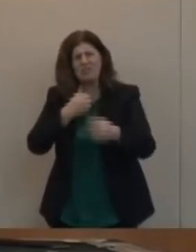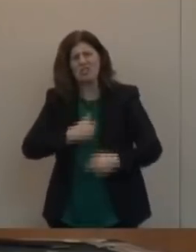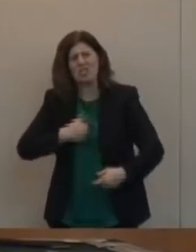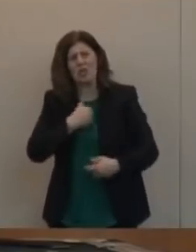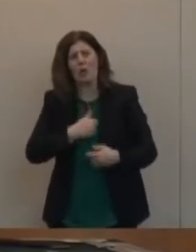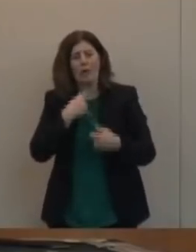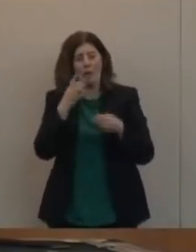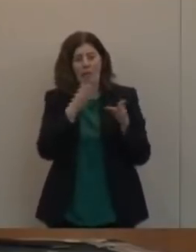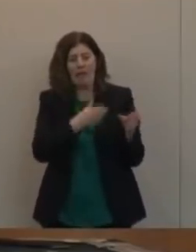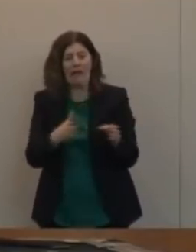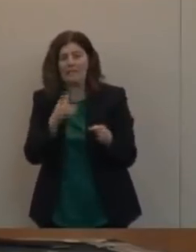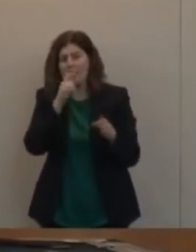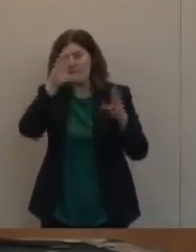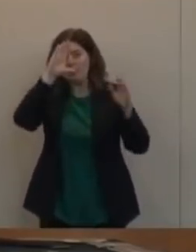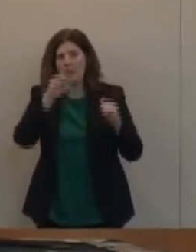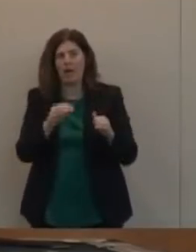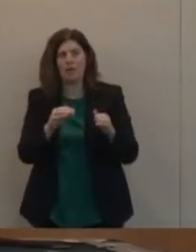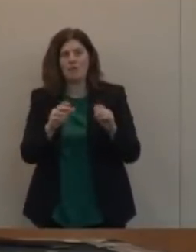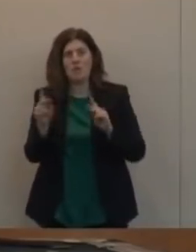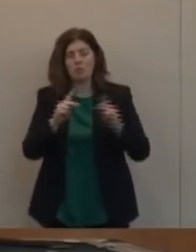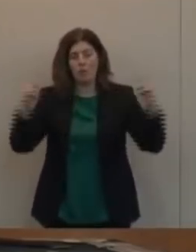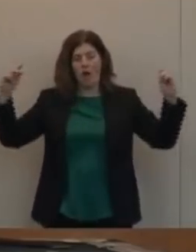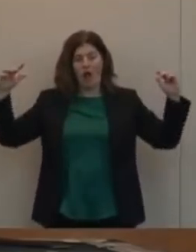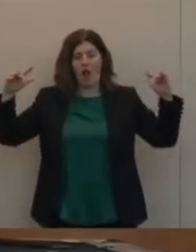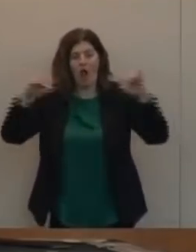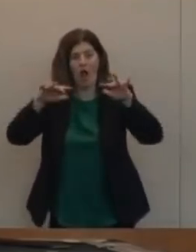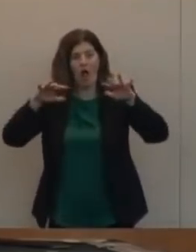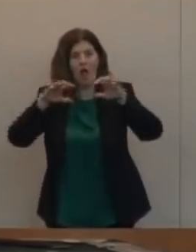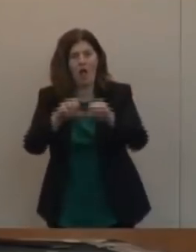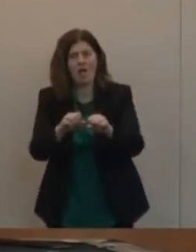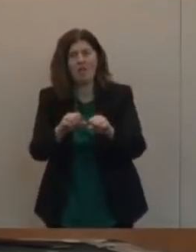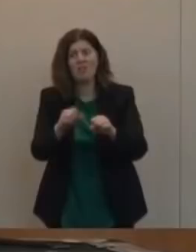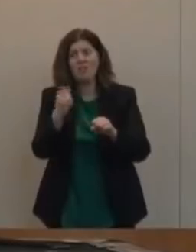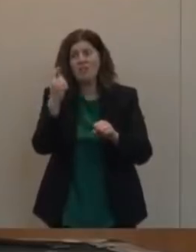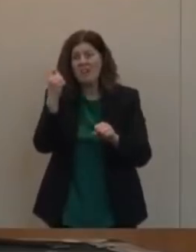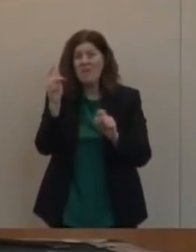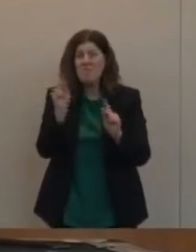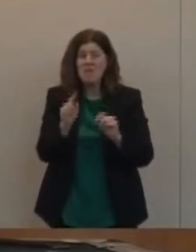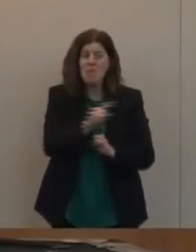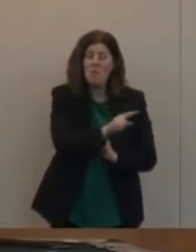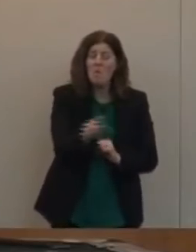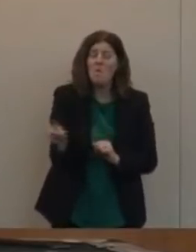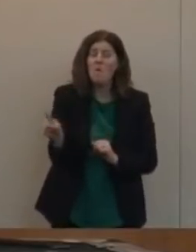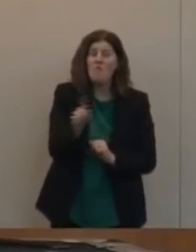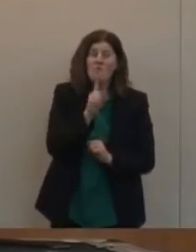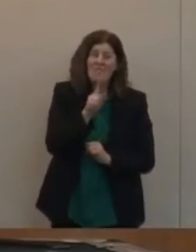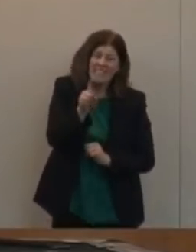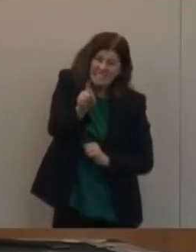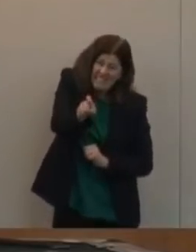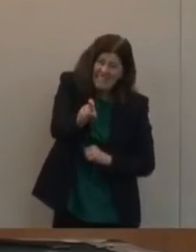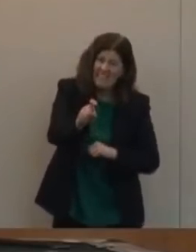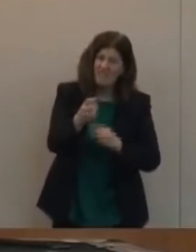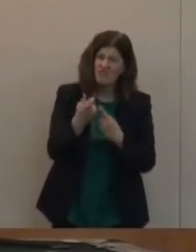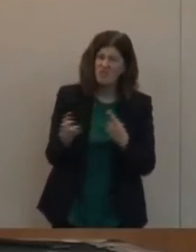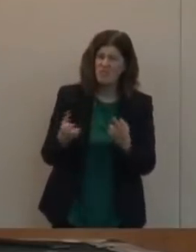we didn't expect the kind of volume that we would get, because people really need these resources. So we